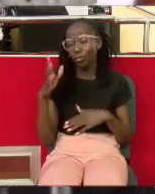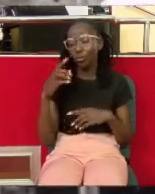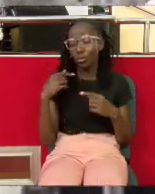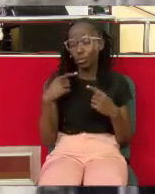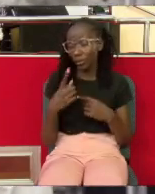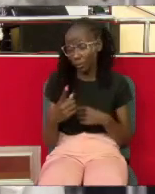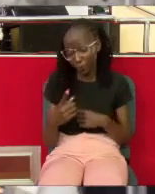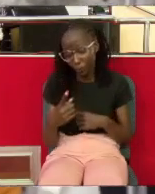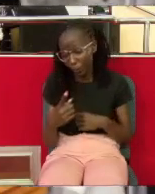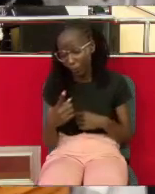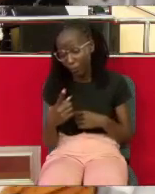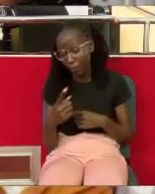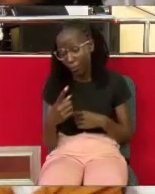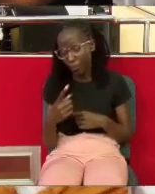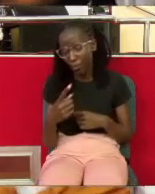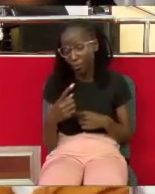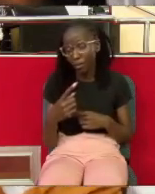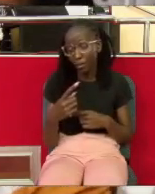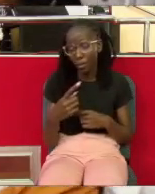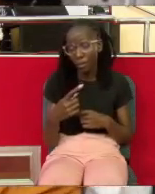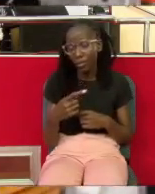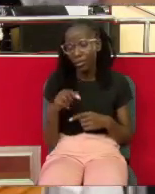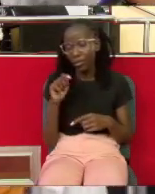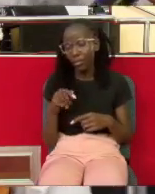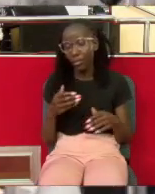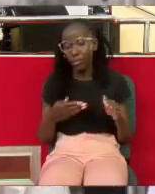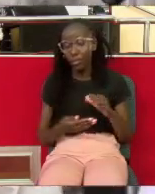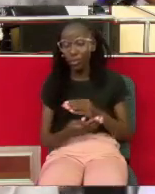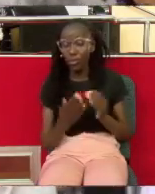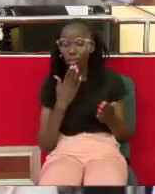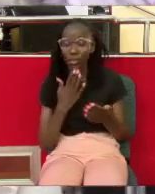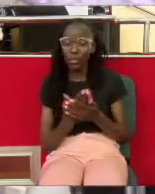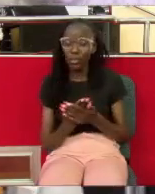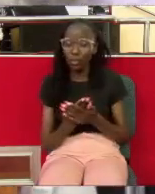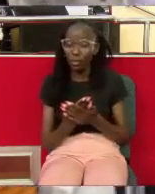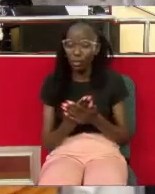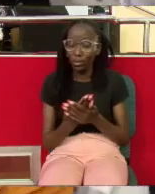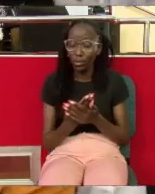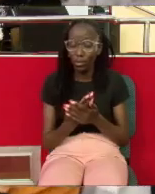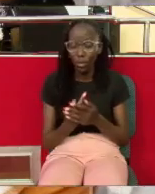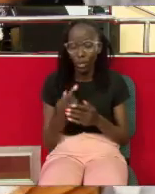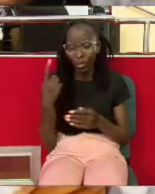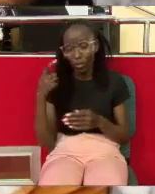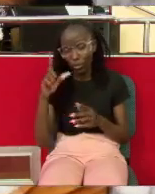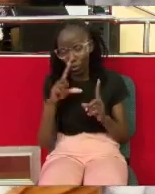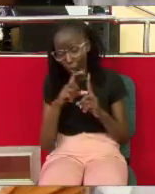God. This morning we want to thank you for the purposes